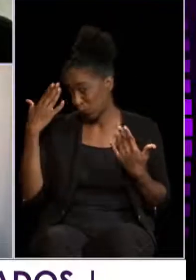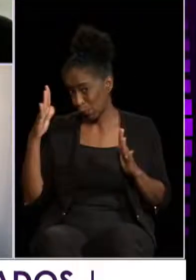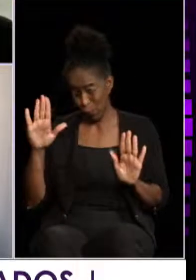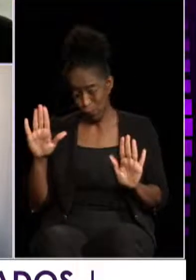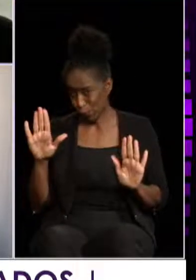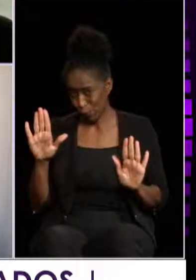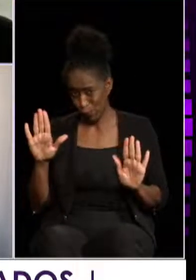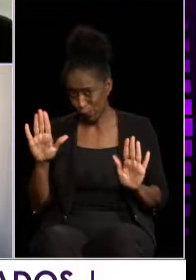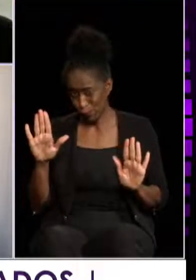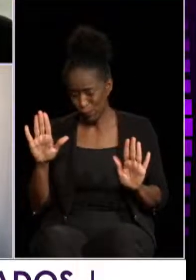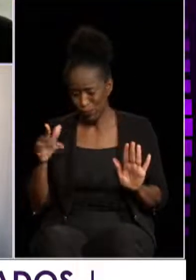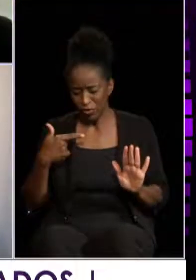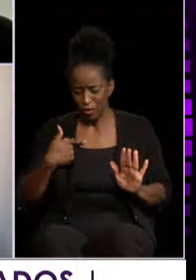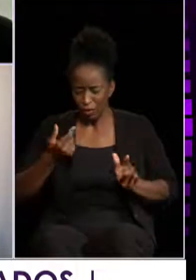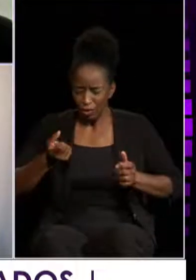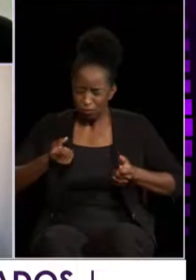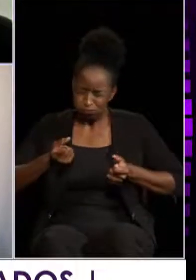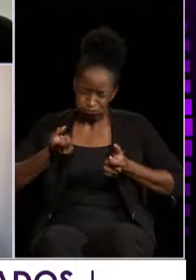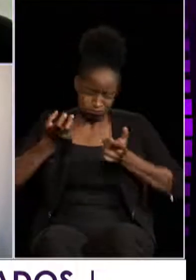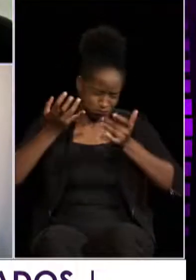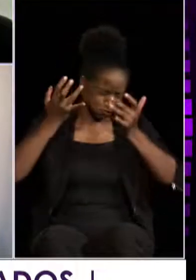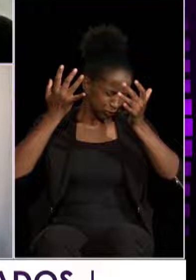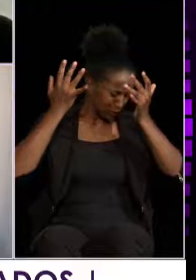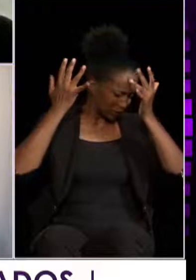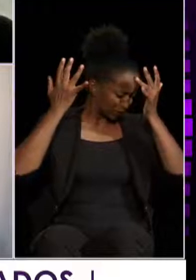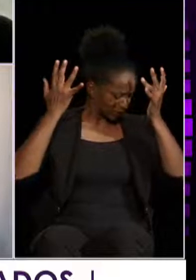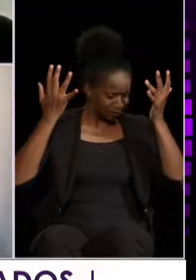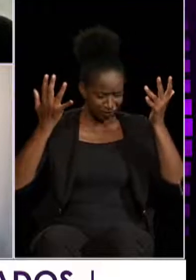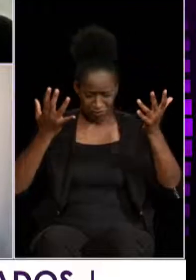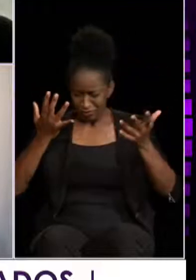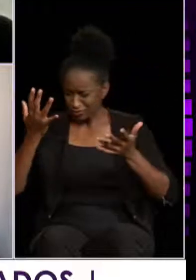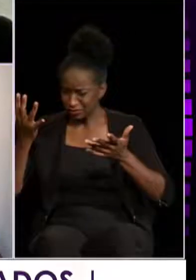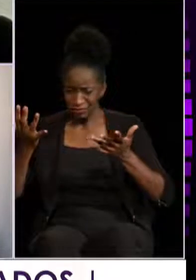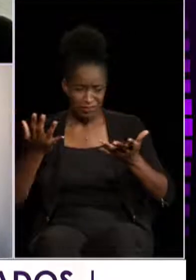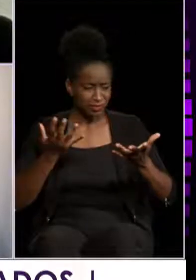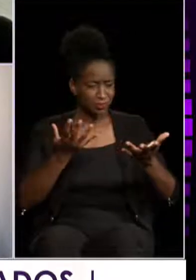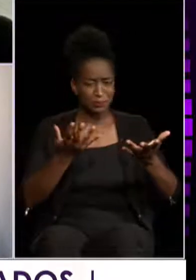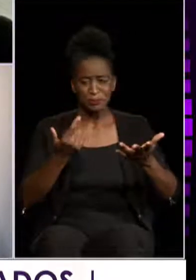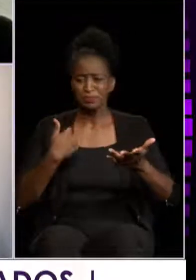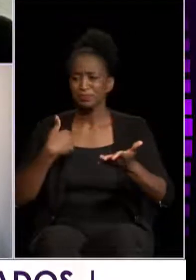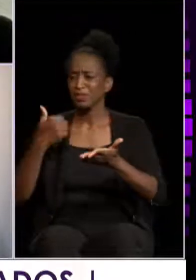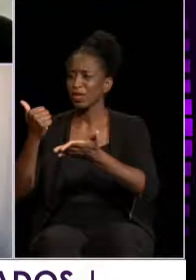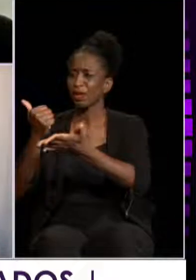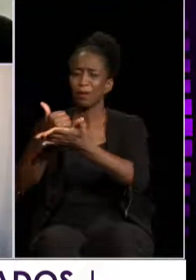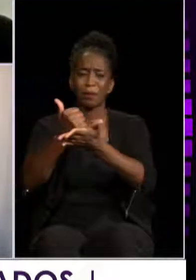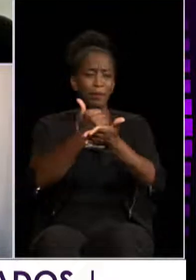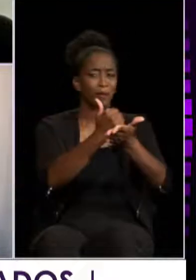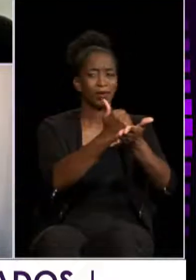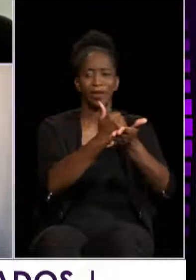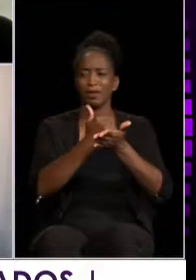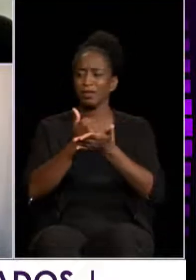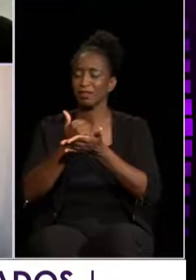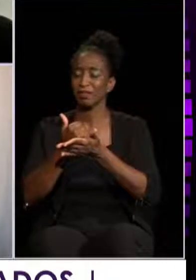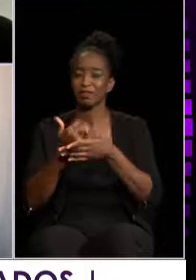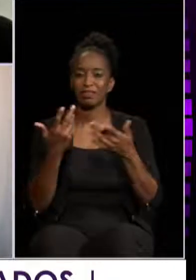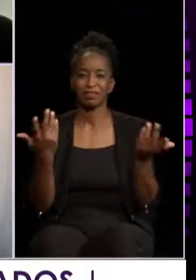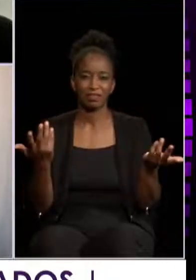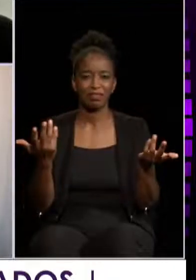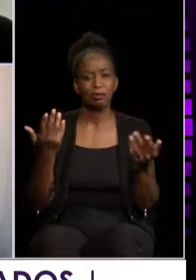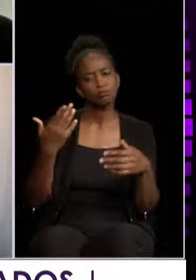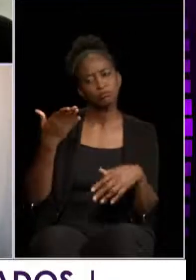me is taking me over, but I don't know where to go, I don't know who to call. I mean, when I was growing up, we had stuff like the Samaritans and